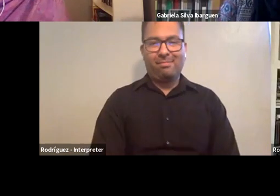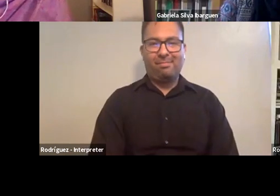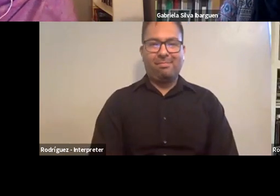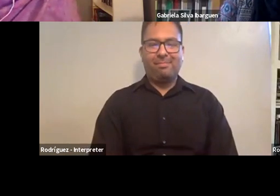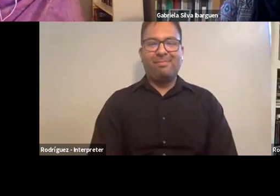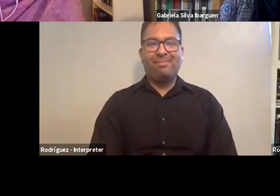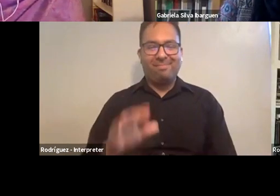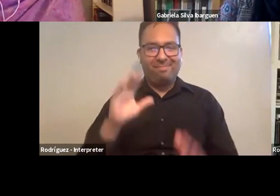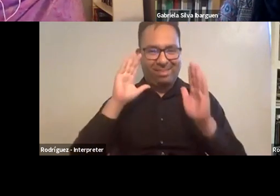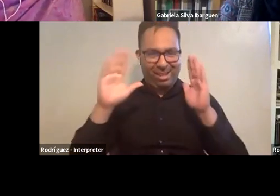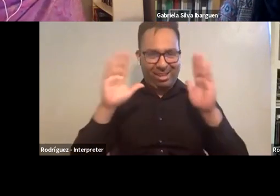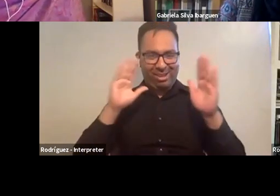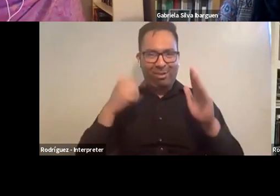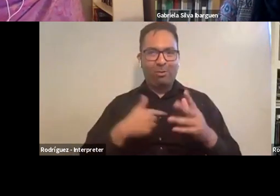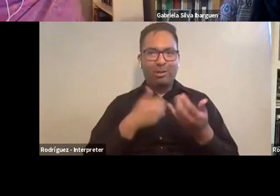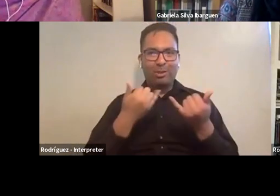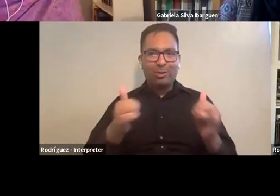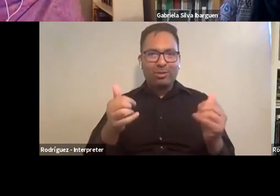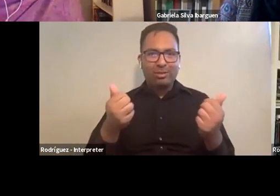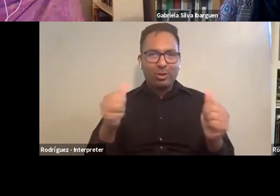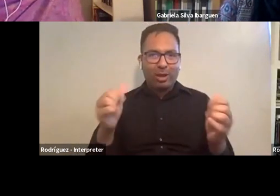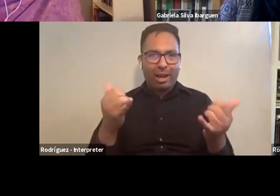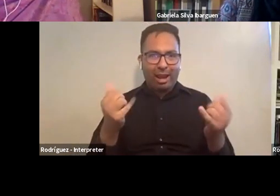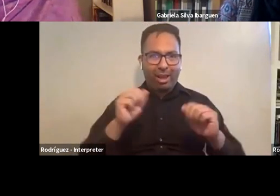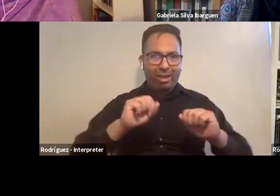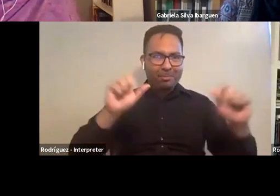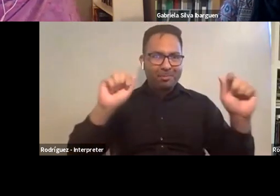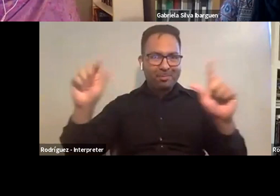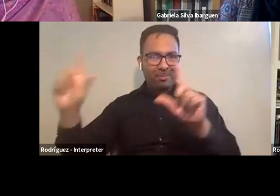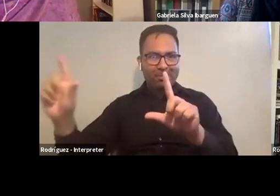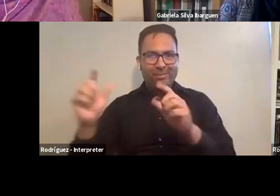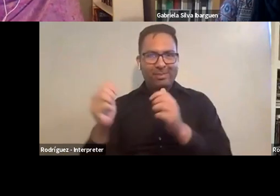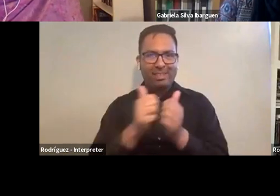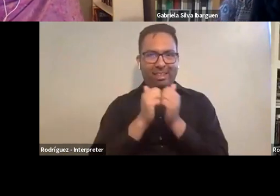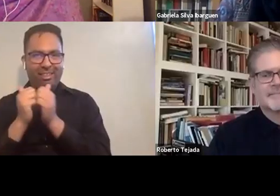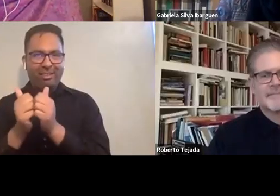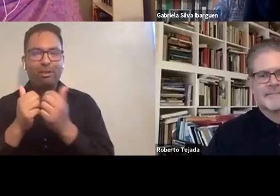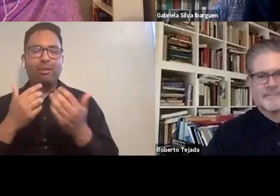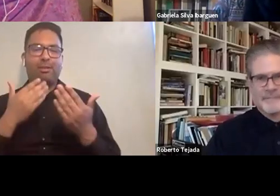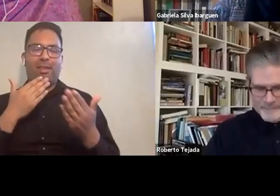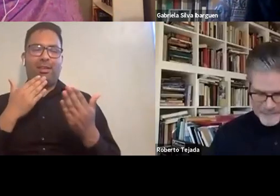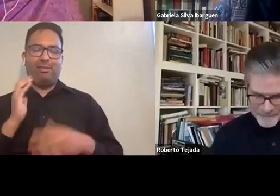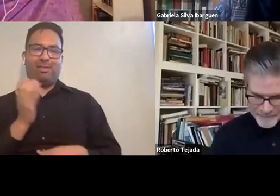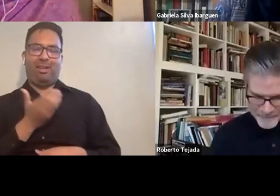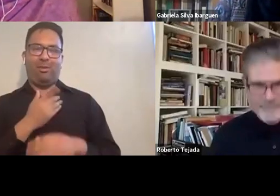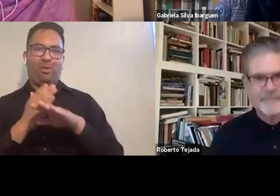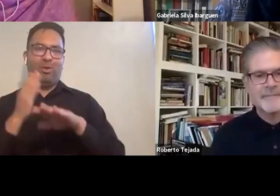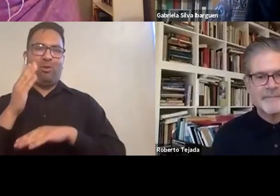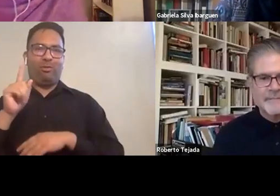Hello, we are trying to all get back in our virtual room together. Thank you to our over